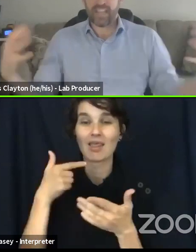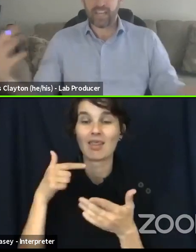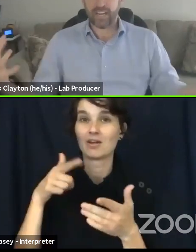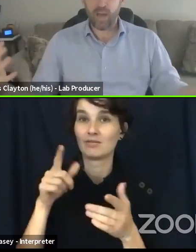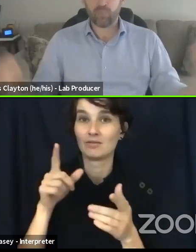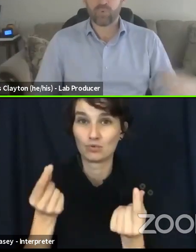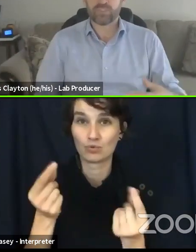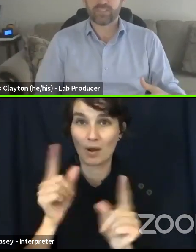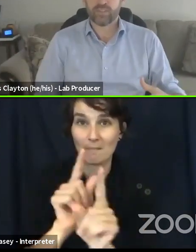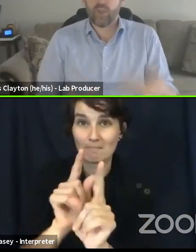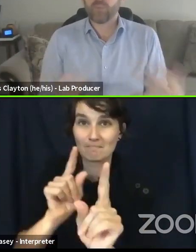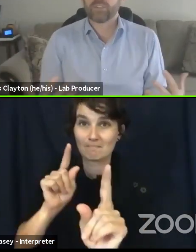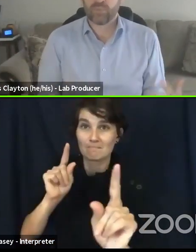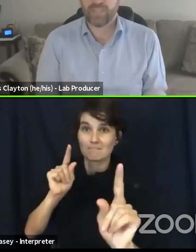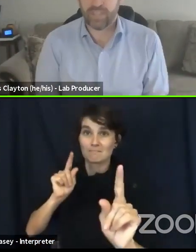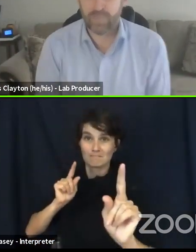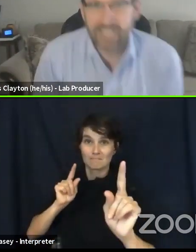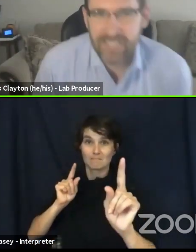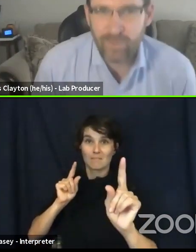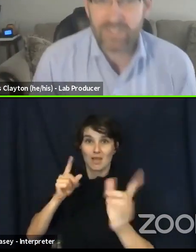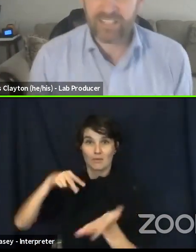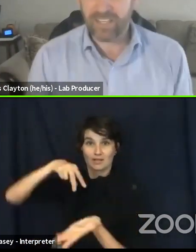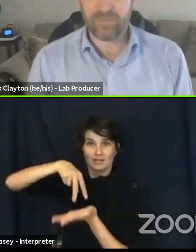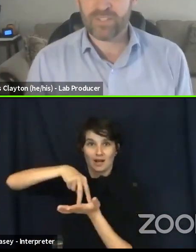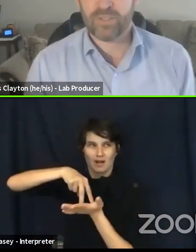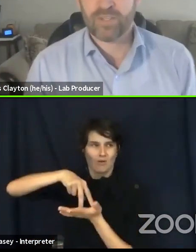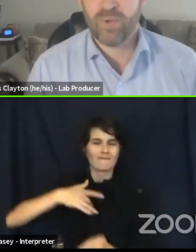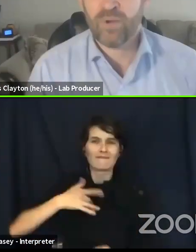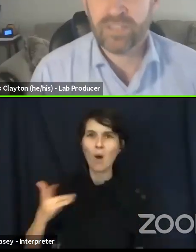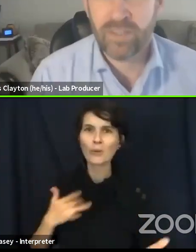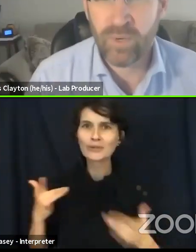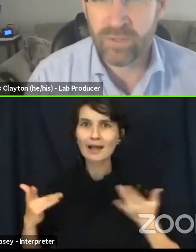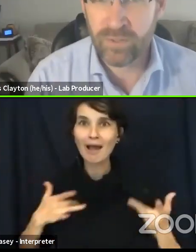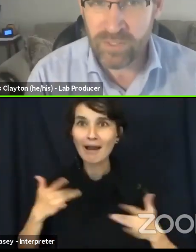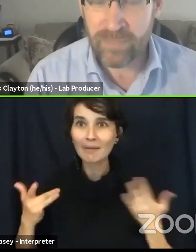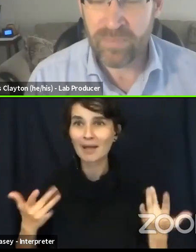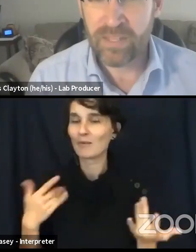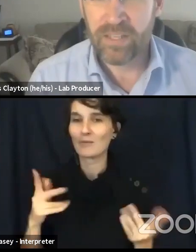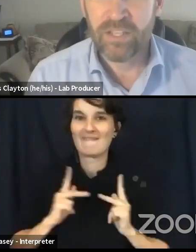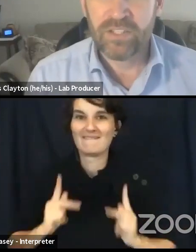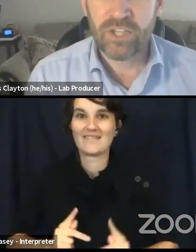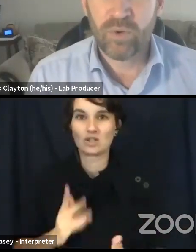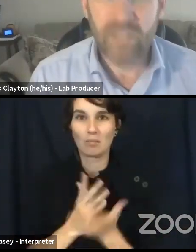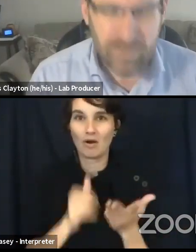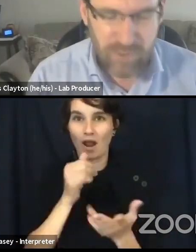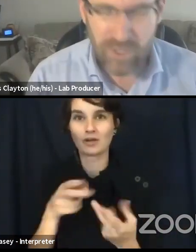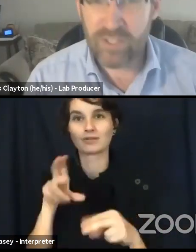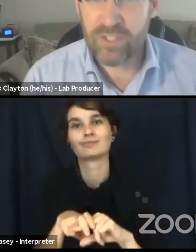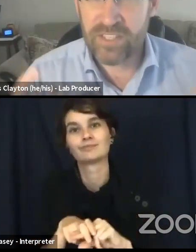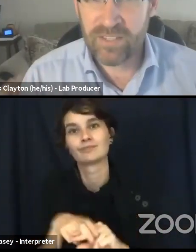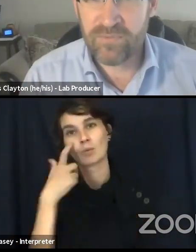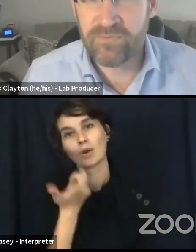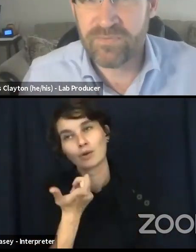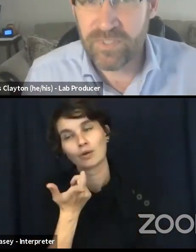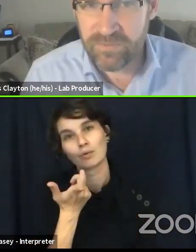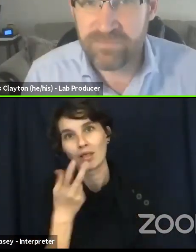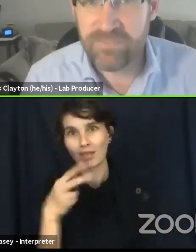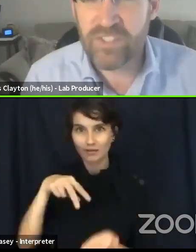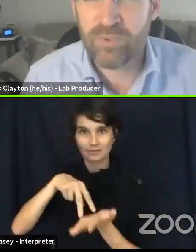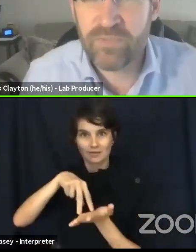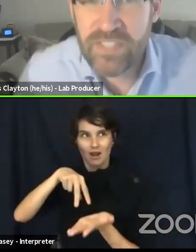and standing up, was almost thrilling, because there was suddenly a physical component that we're mm-hmm. losing. Yeah. So we'd love your thoughts on just